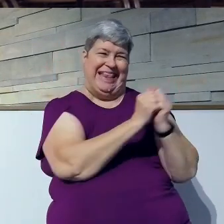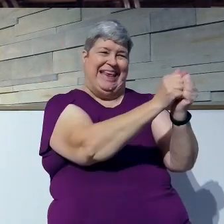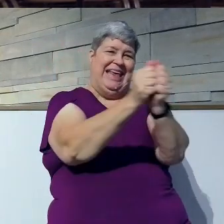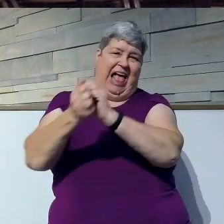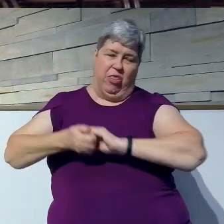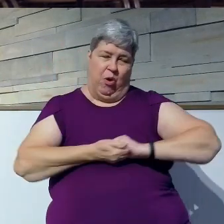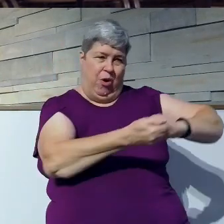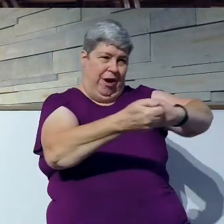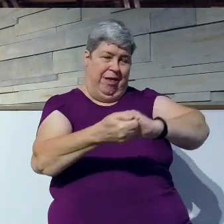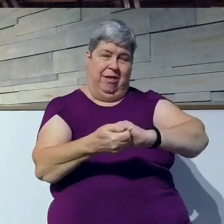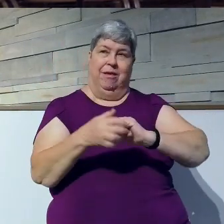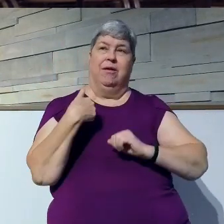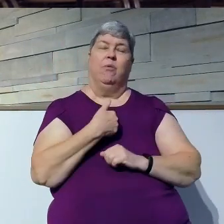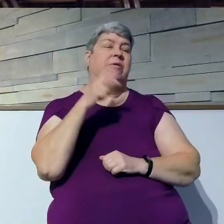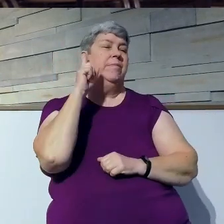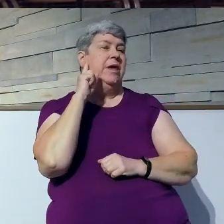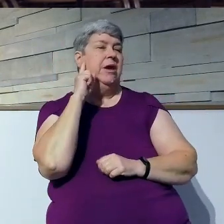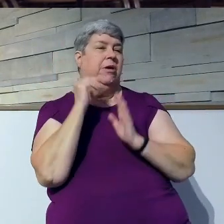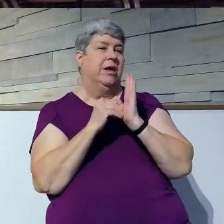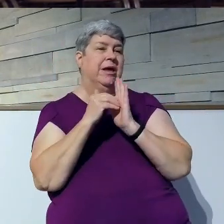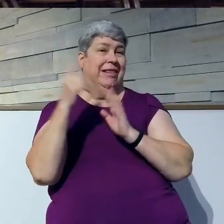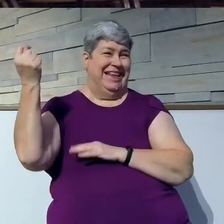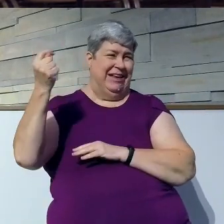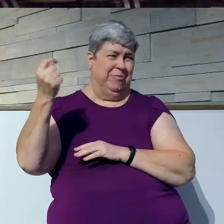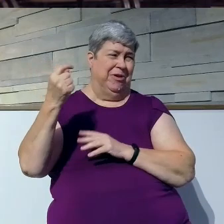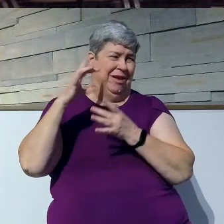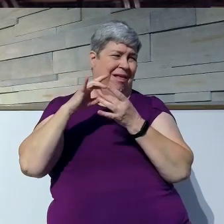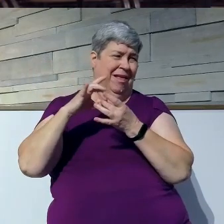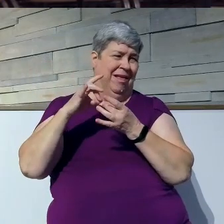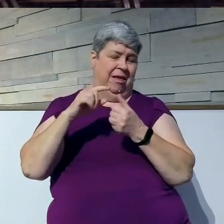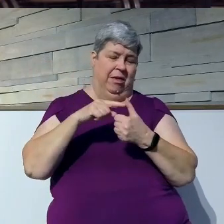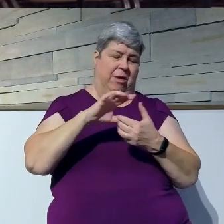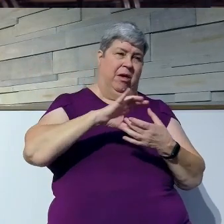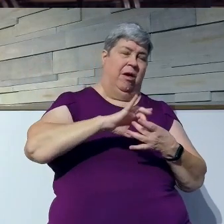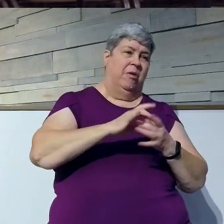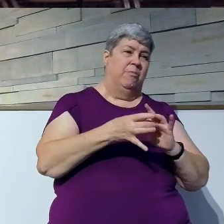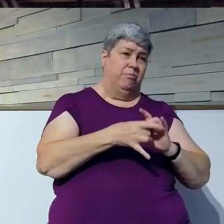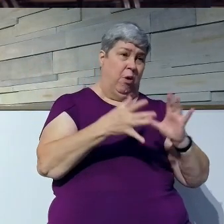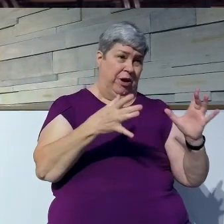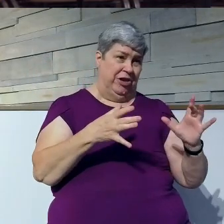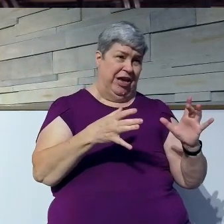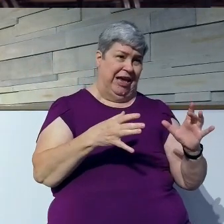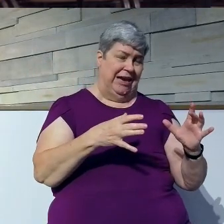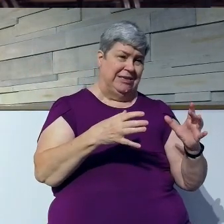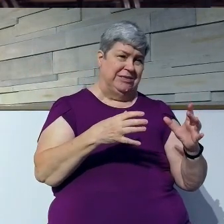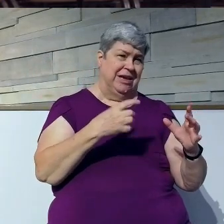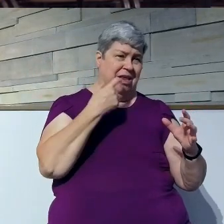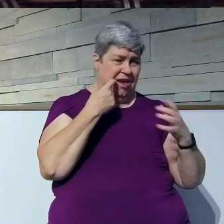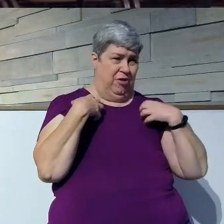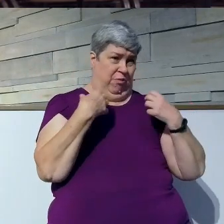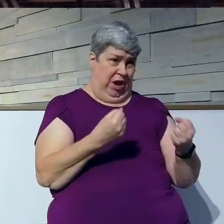together. And folks, we've been hearing about the testimonies. We began hearing about Broken Chains, a recovery group